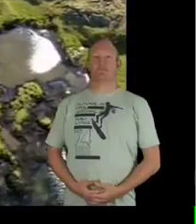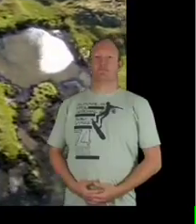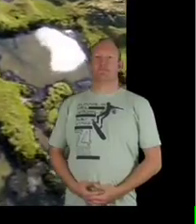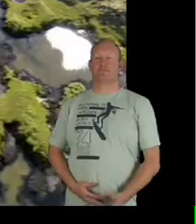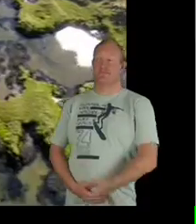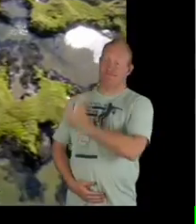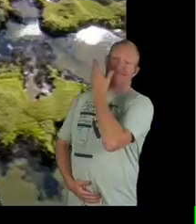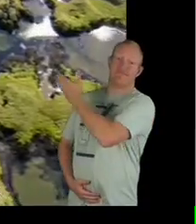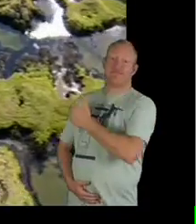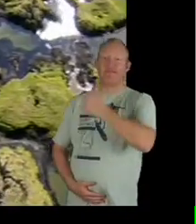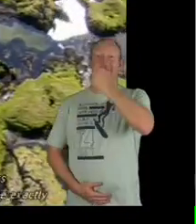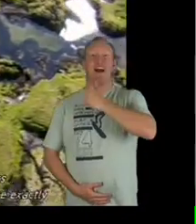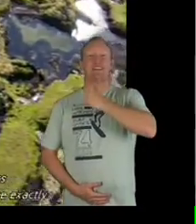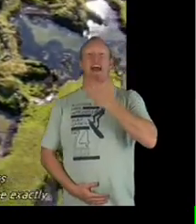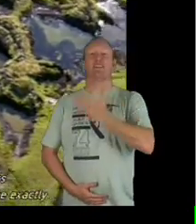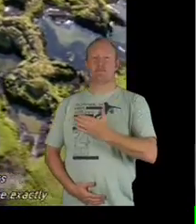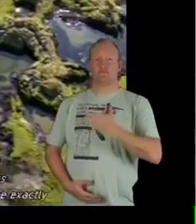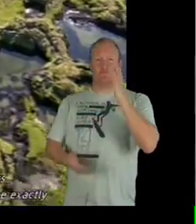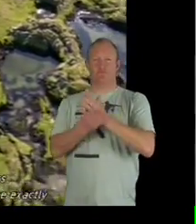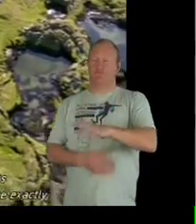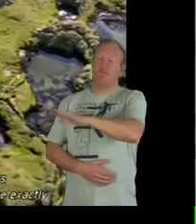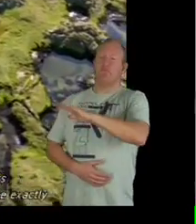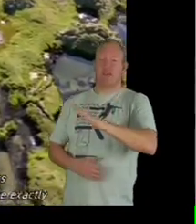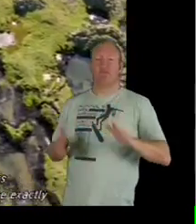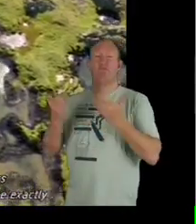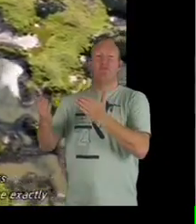This is Iceland, a place that offers a